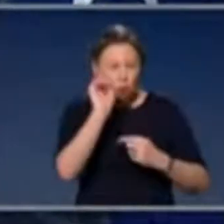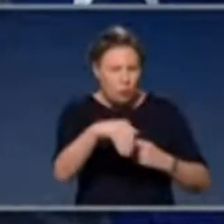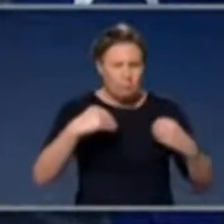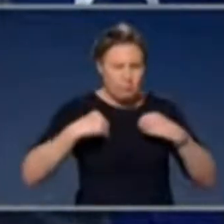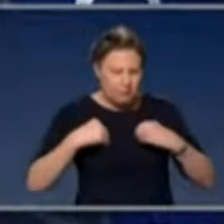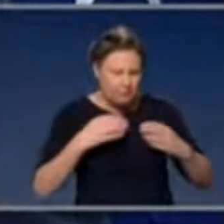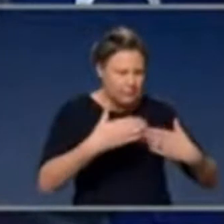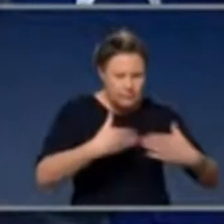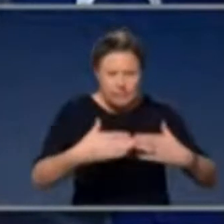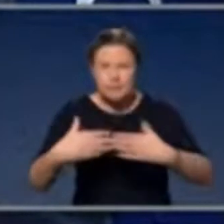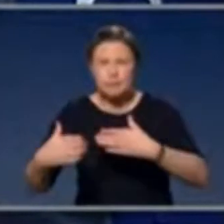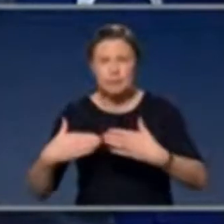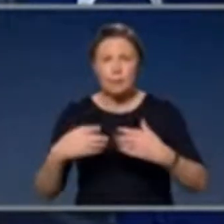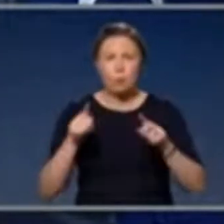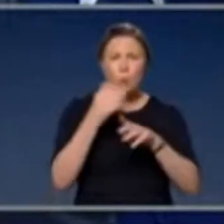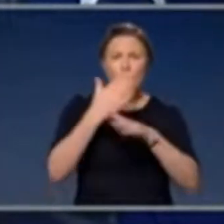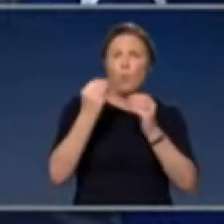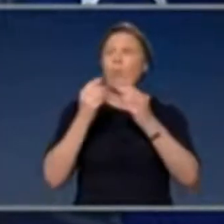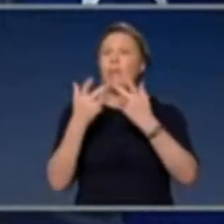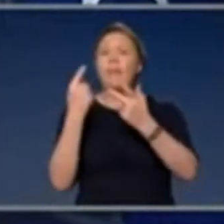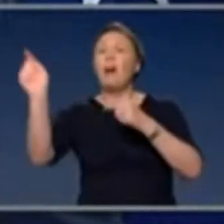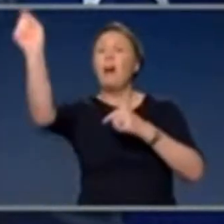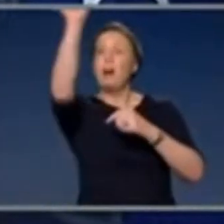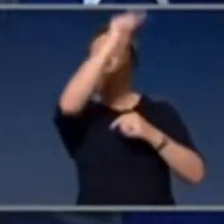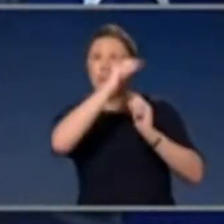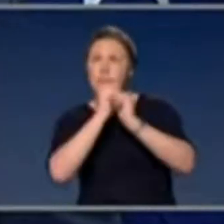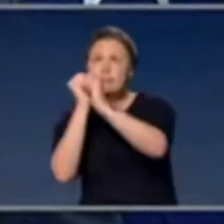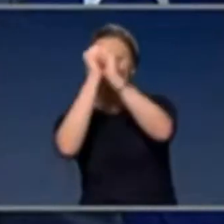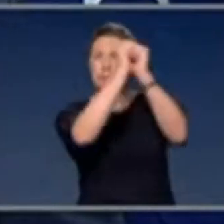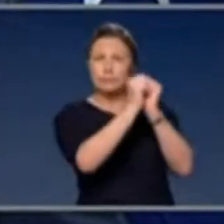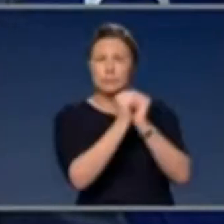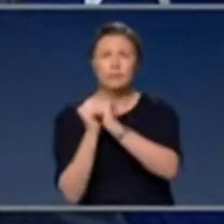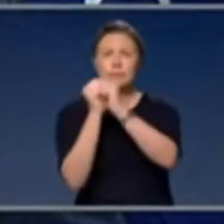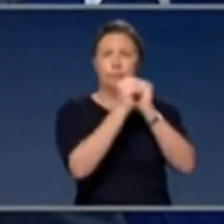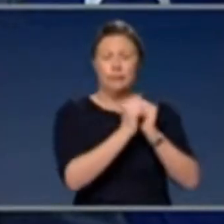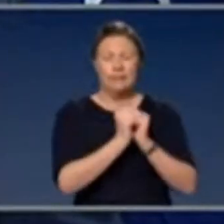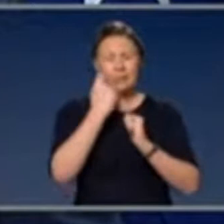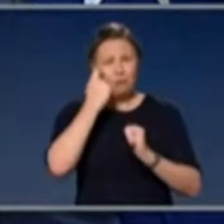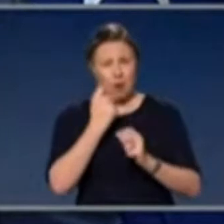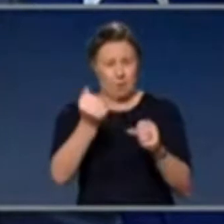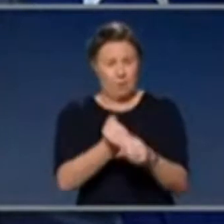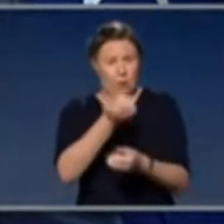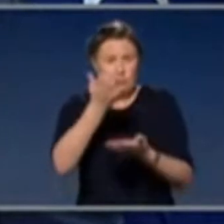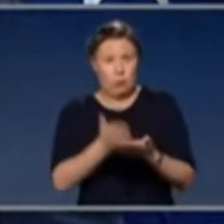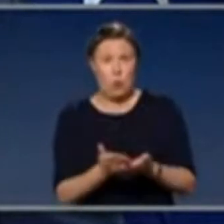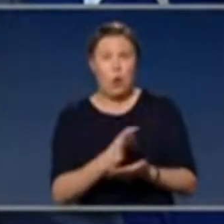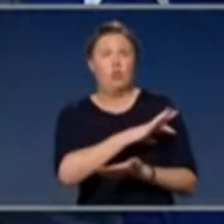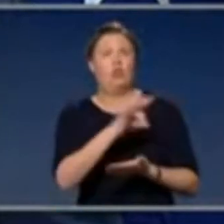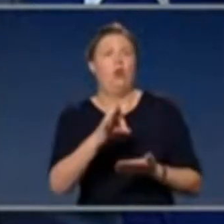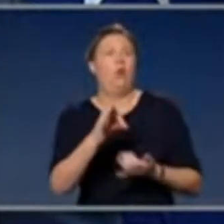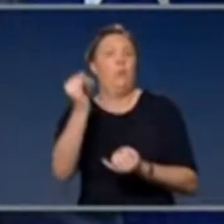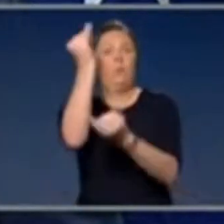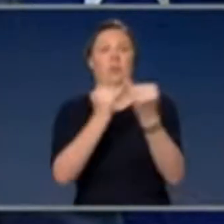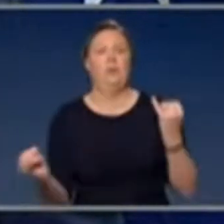has done with the states and territories, all of this has ensured that what we have seen has not extended